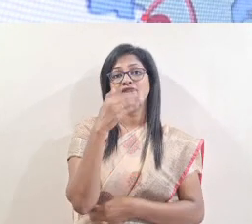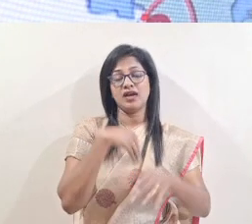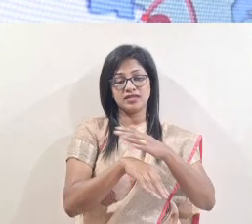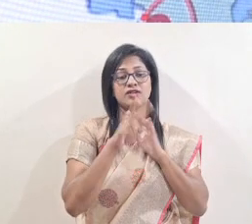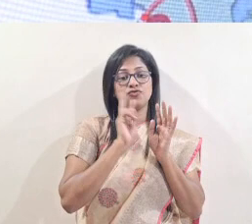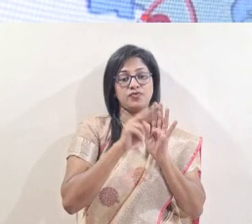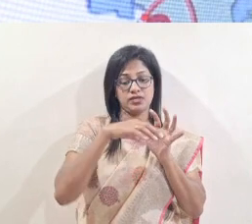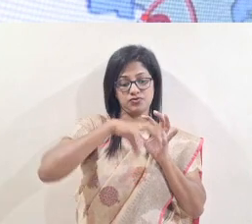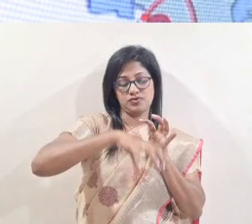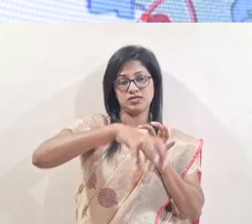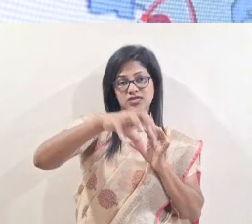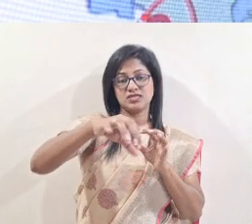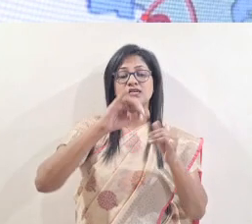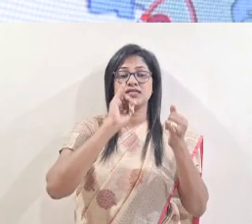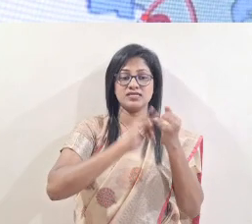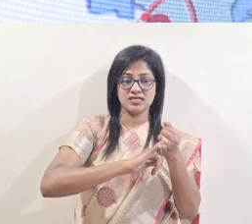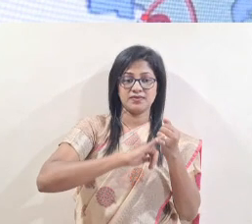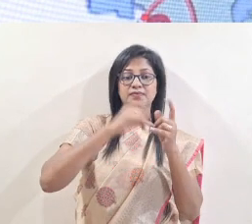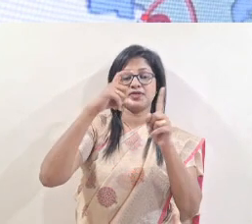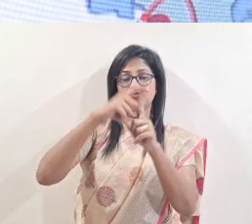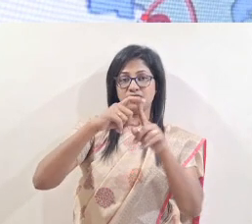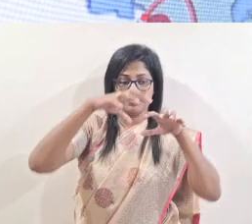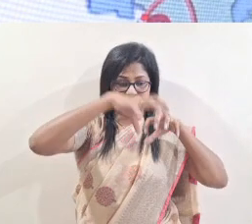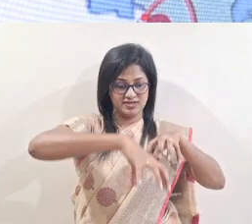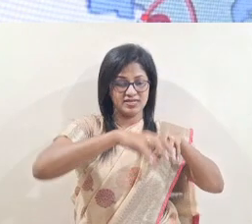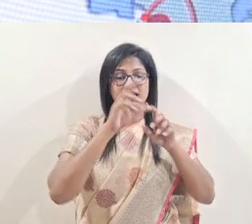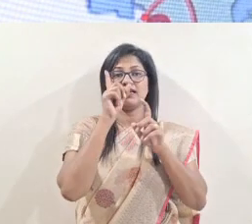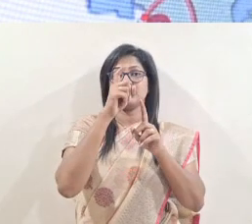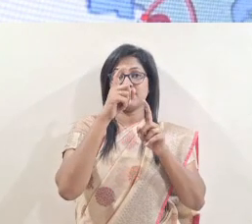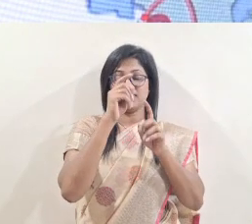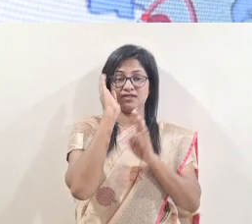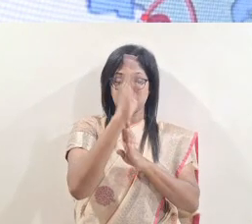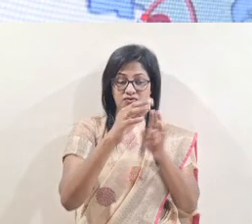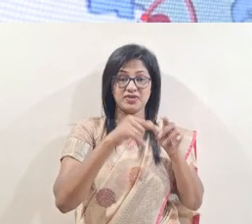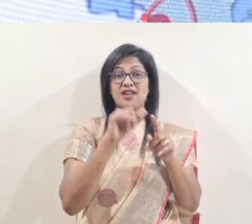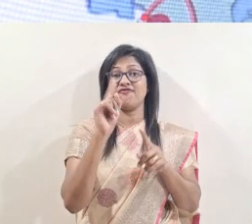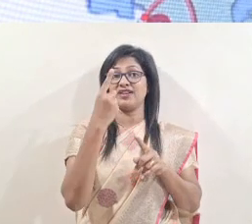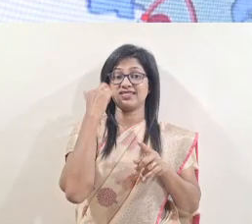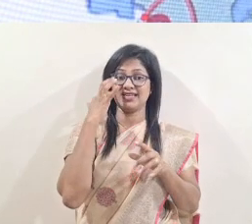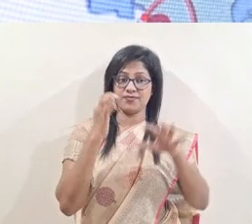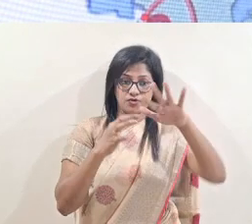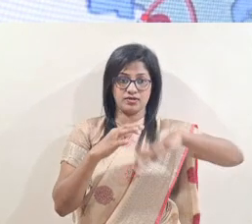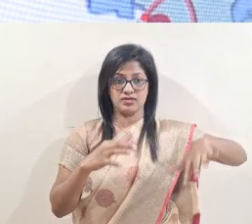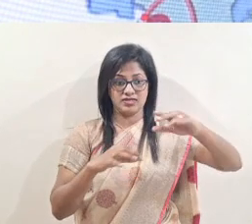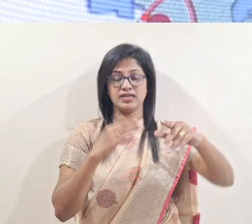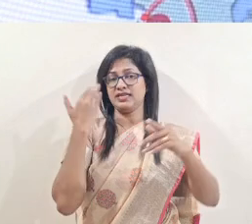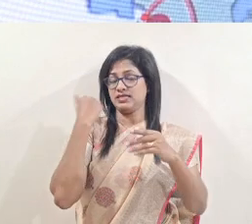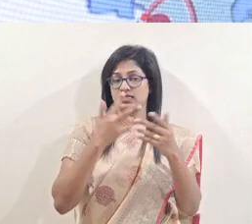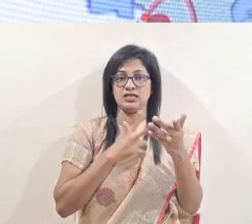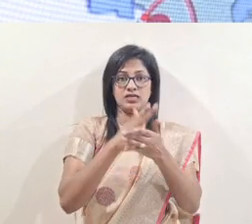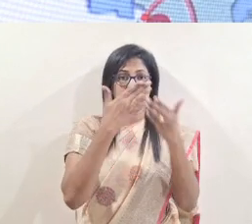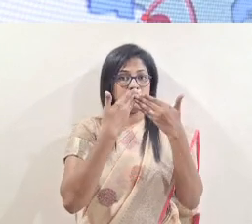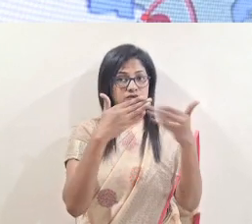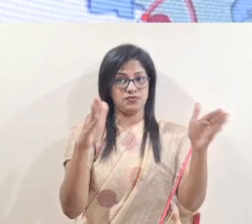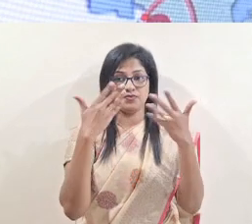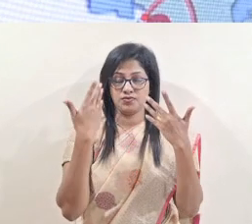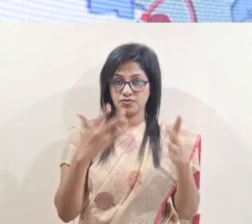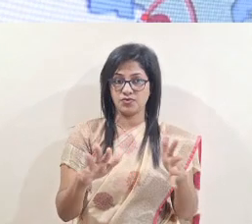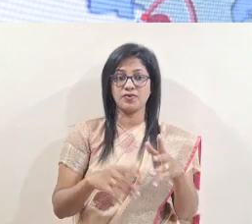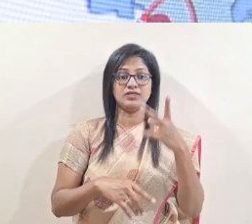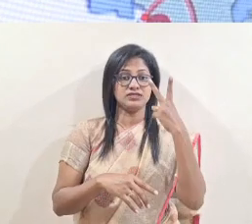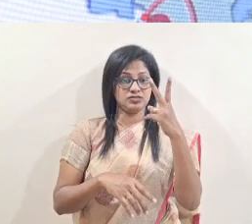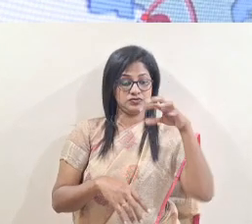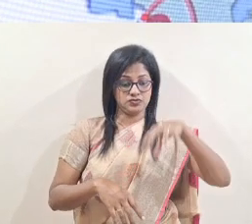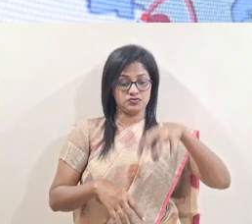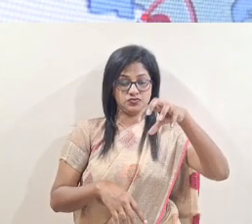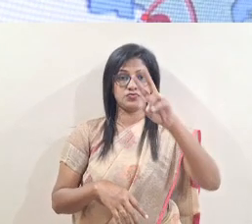and Duhai are part of the first 17-kilometer priority section that was recently inaugurated. So these 2 nodes have